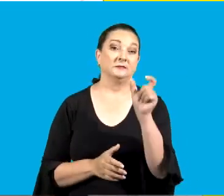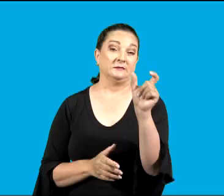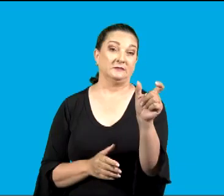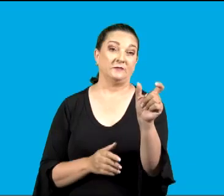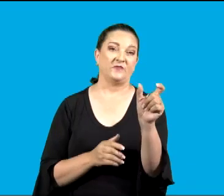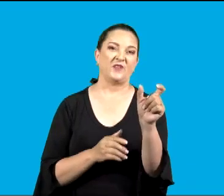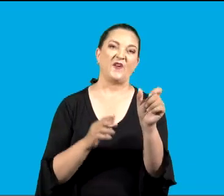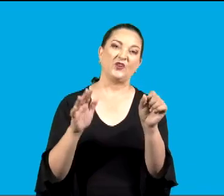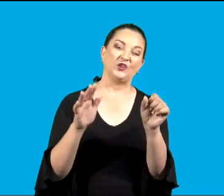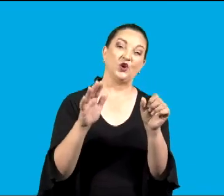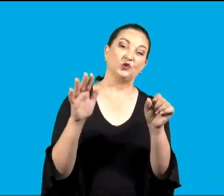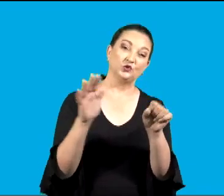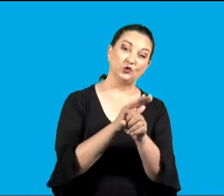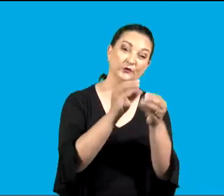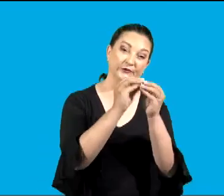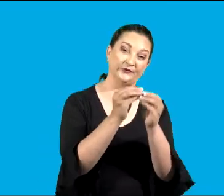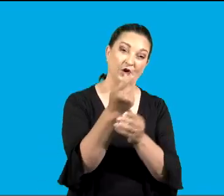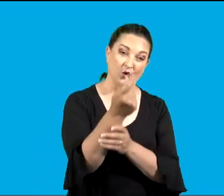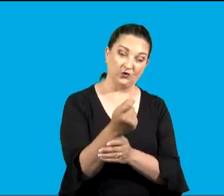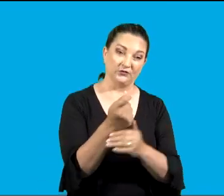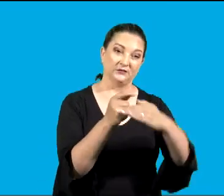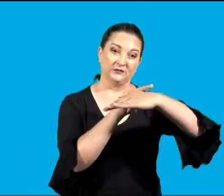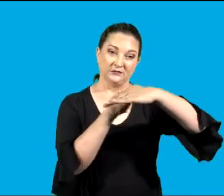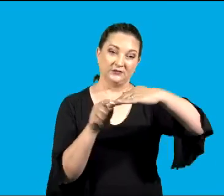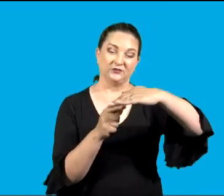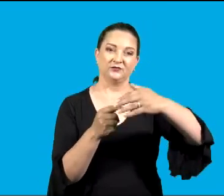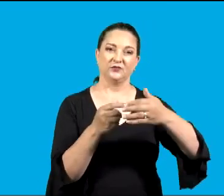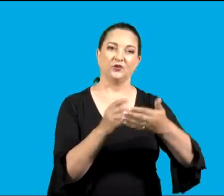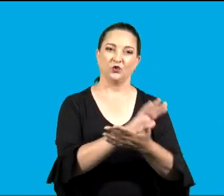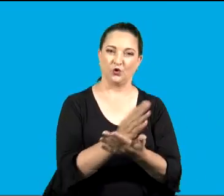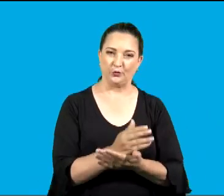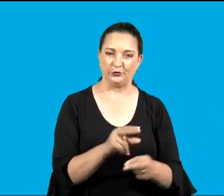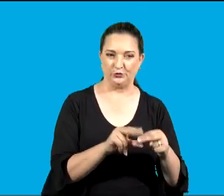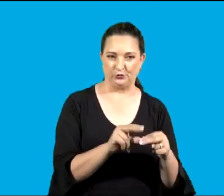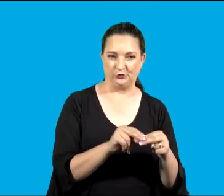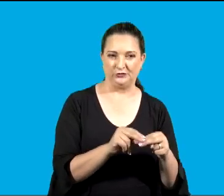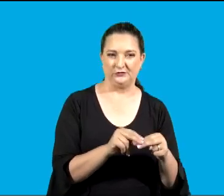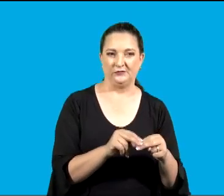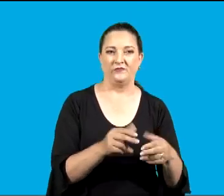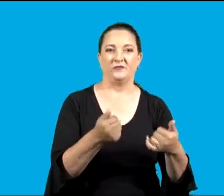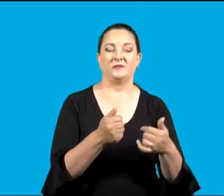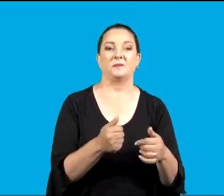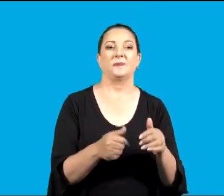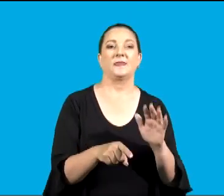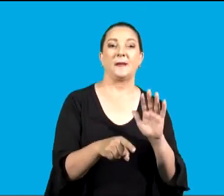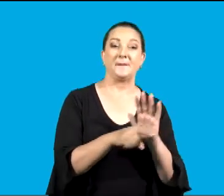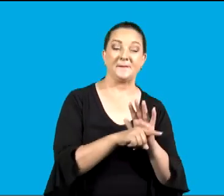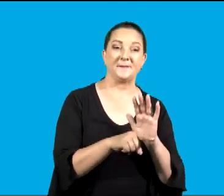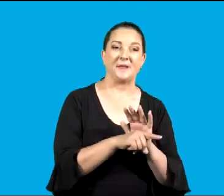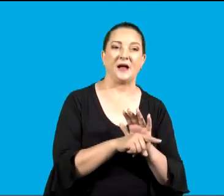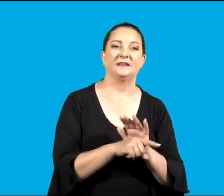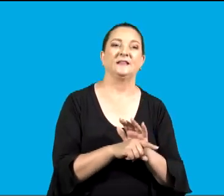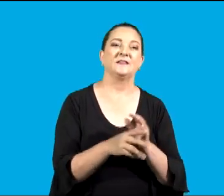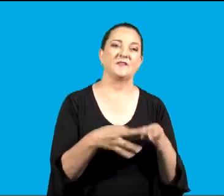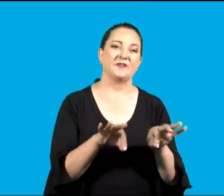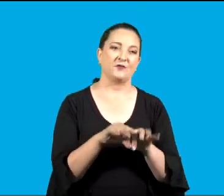point. It is your total fixed cost over your contribution per unit. Contribution per unit is selling price per unit minus variable cost